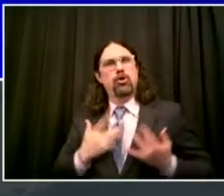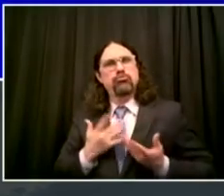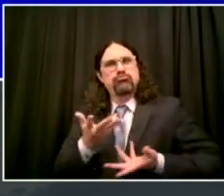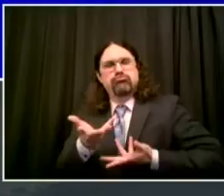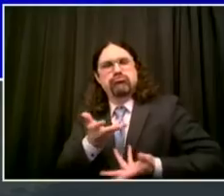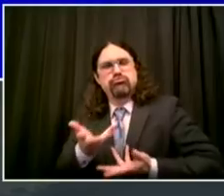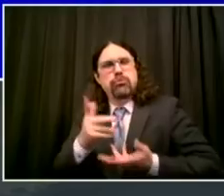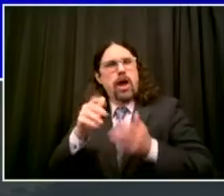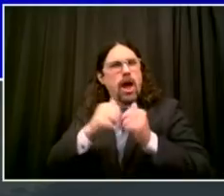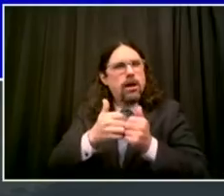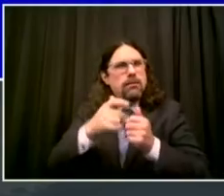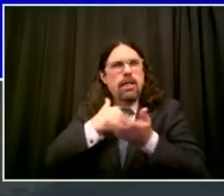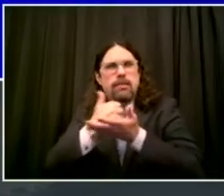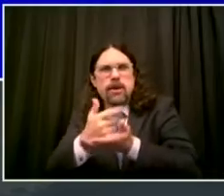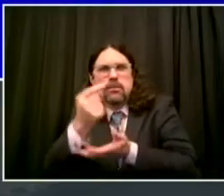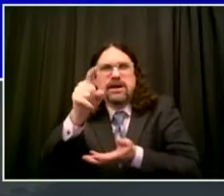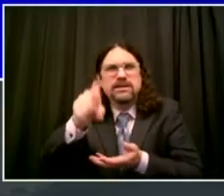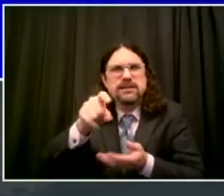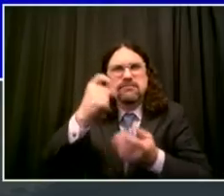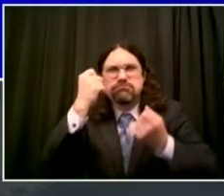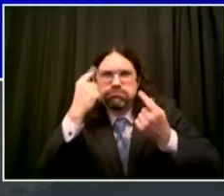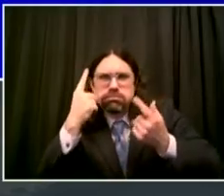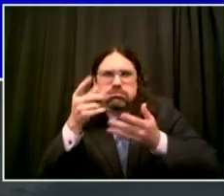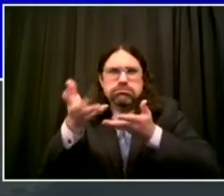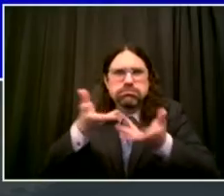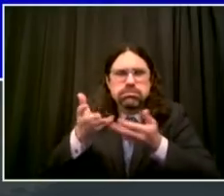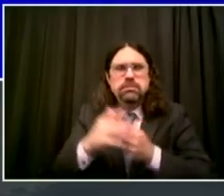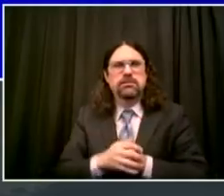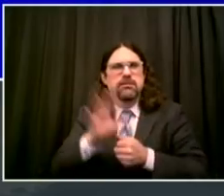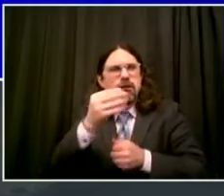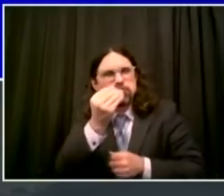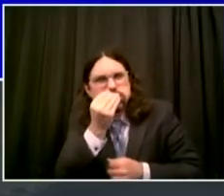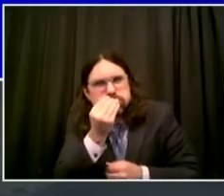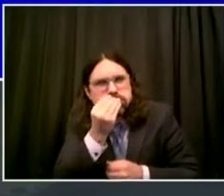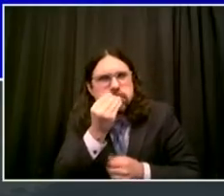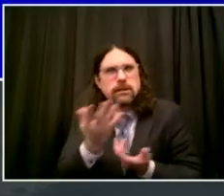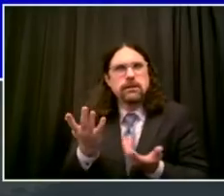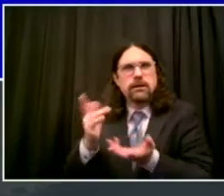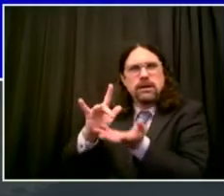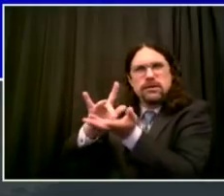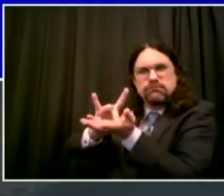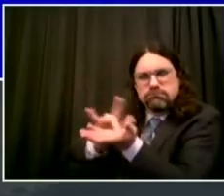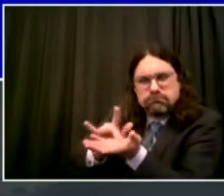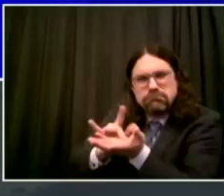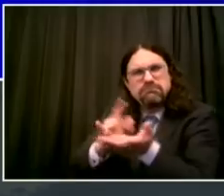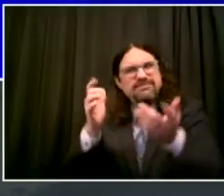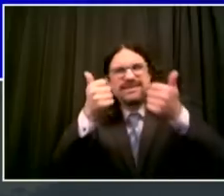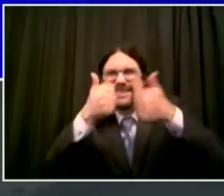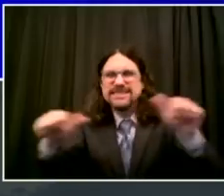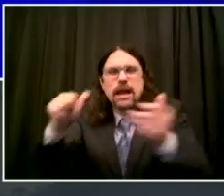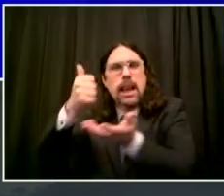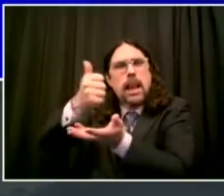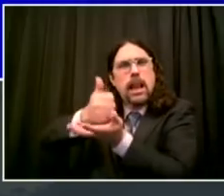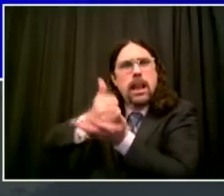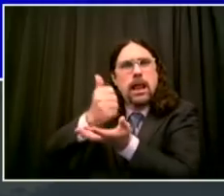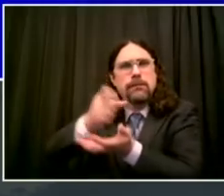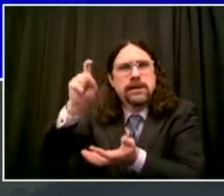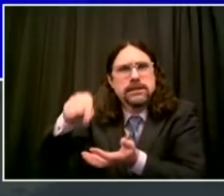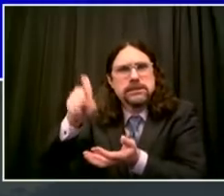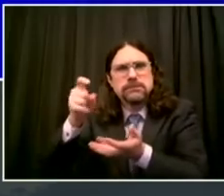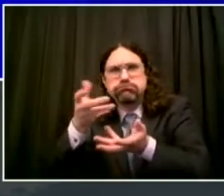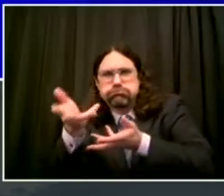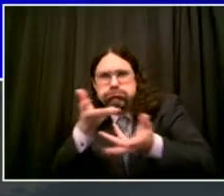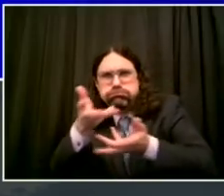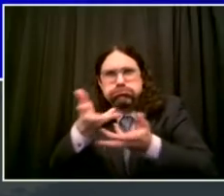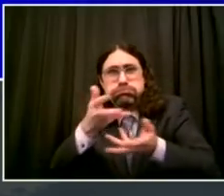you're successful. We're going to put you on the phone with a resource navigator, somebody also from your community, that can navigate all of those things for you